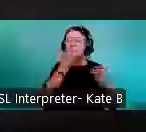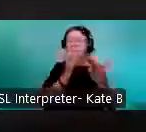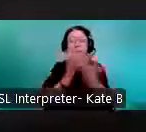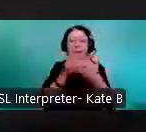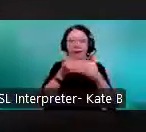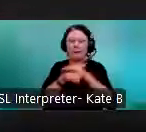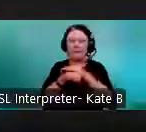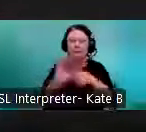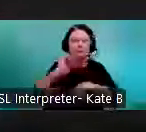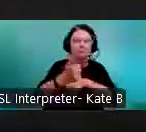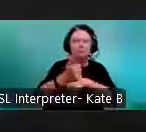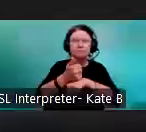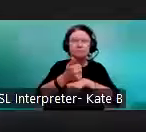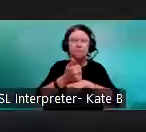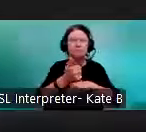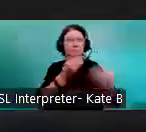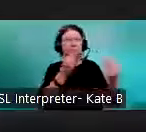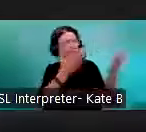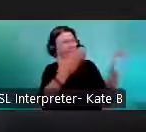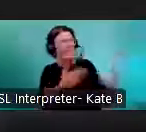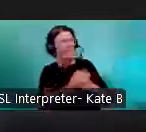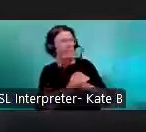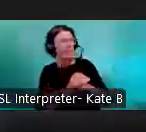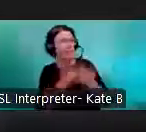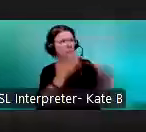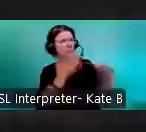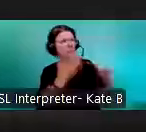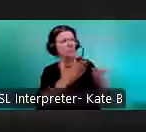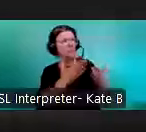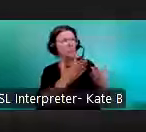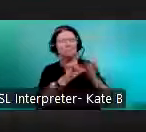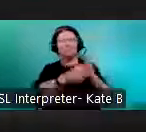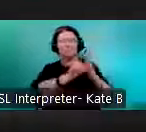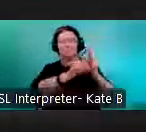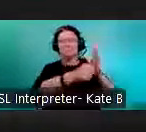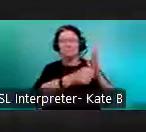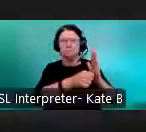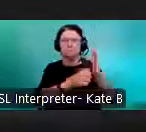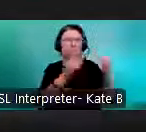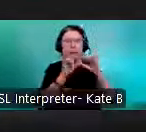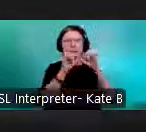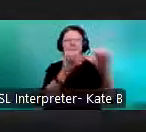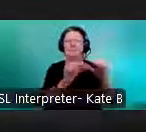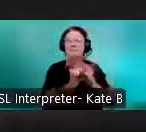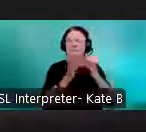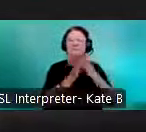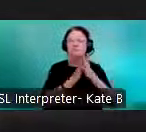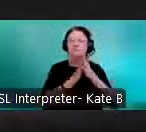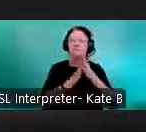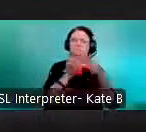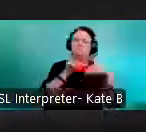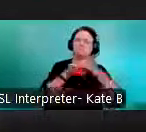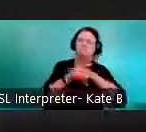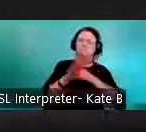voters with disabilities, please do, let them know that, reinforce that behavior, because we want them to continue to look at ways to make